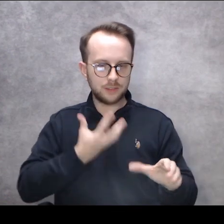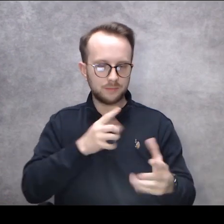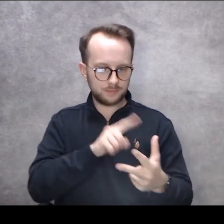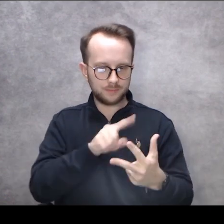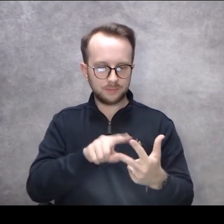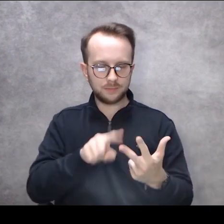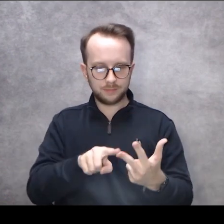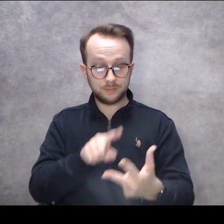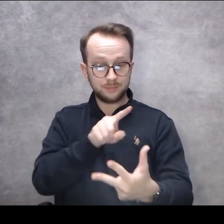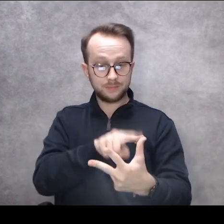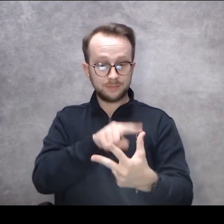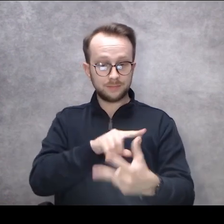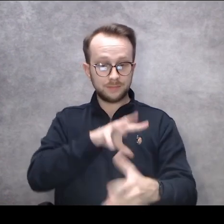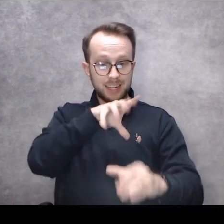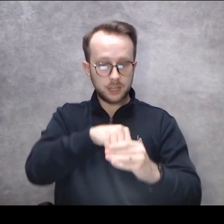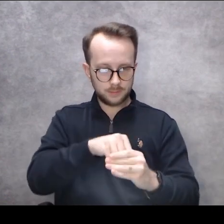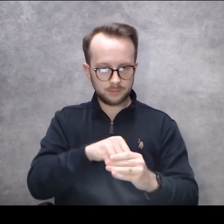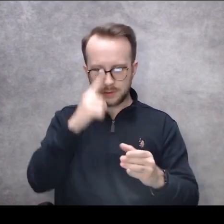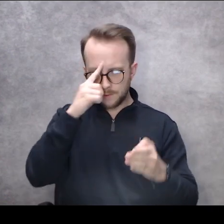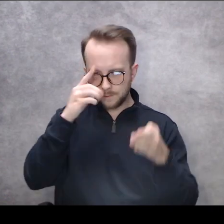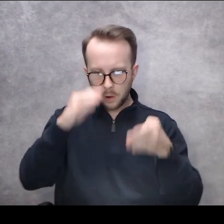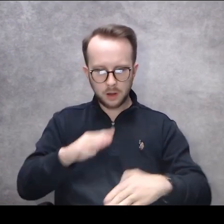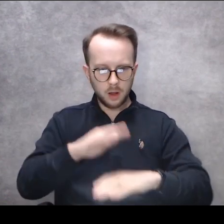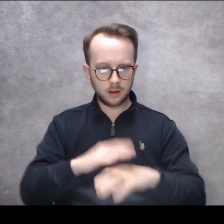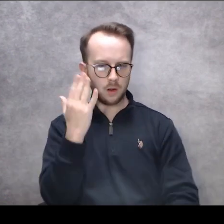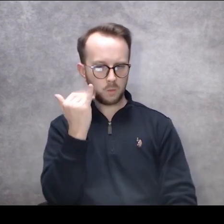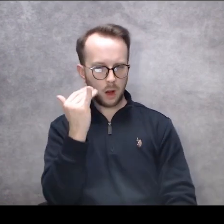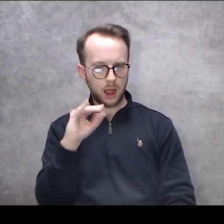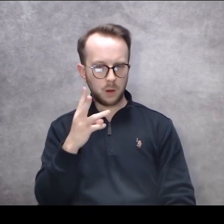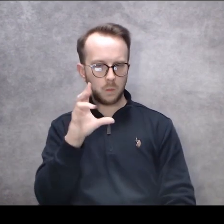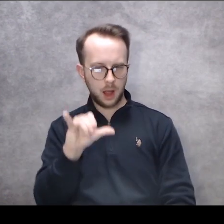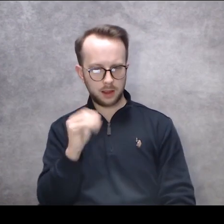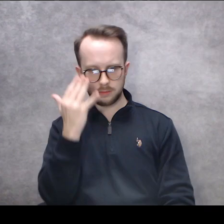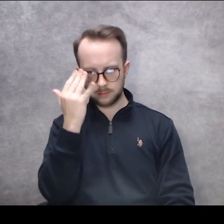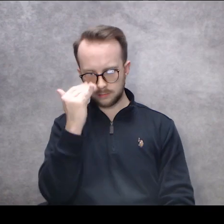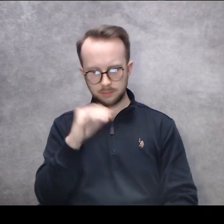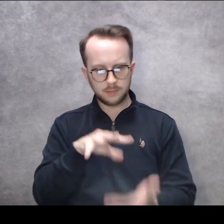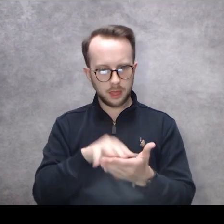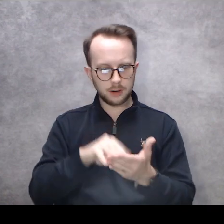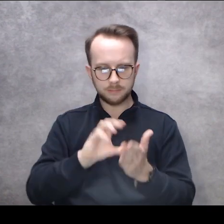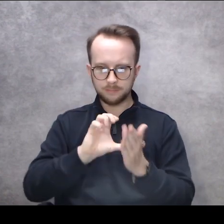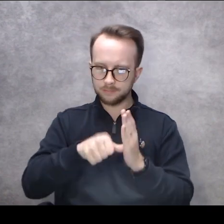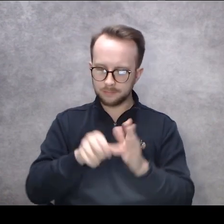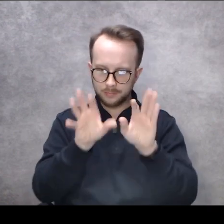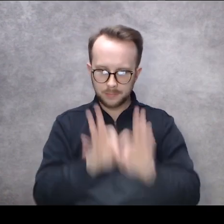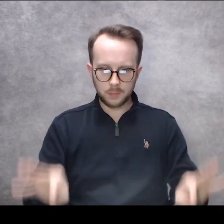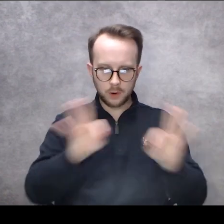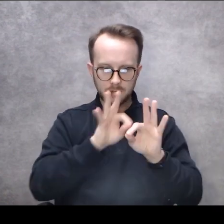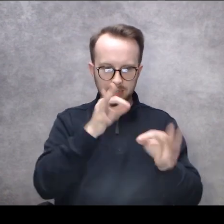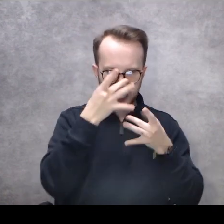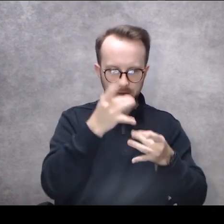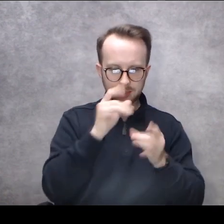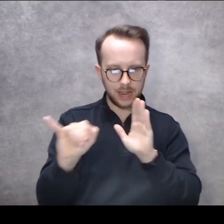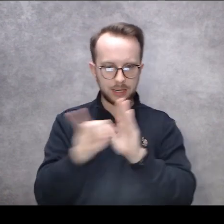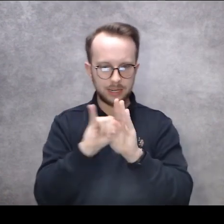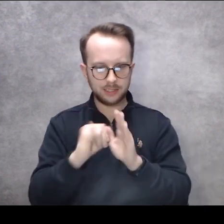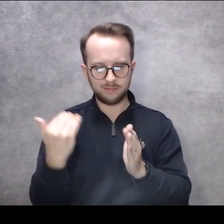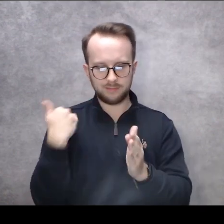Engagement, which focuses on the why of learning, stresses the importance of interest and identities, covered in our last